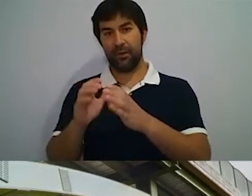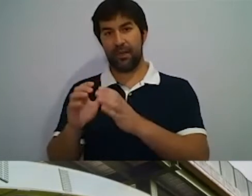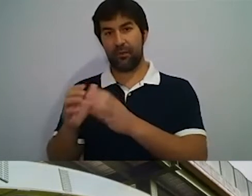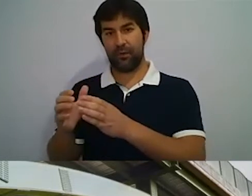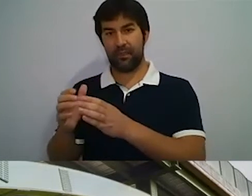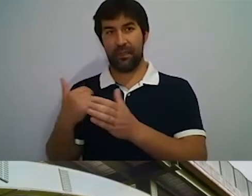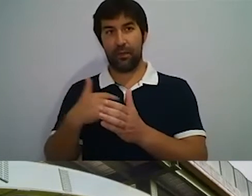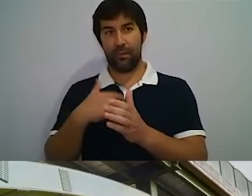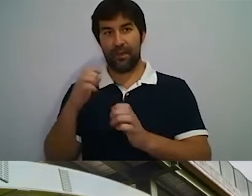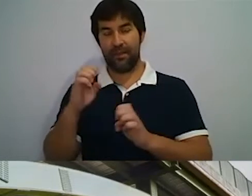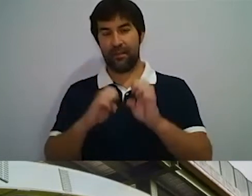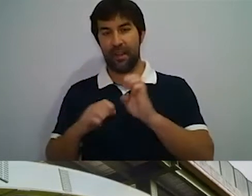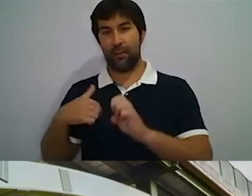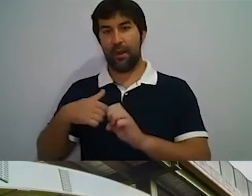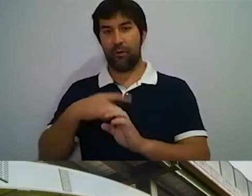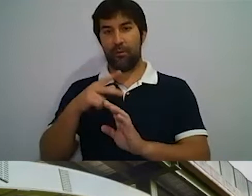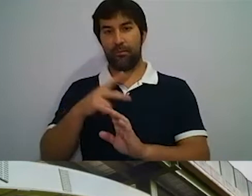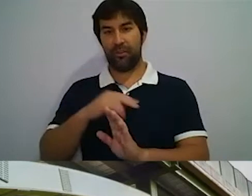projects such as bridges,